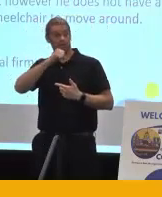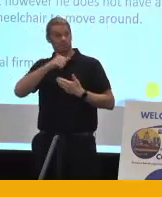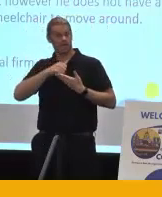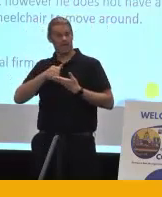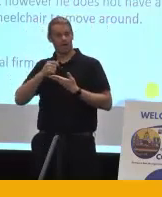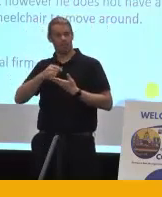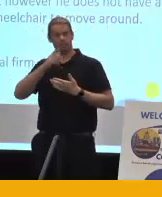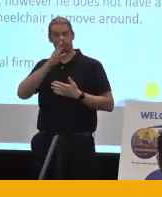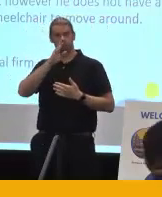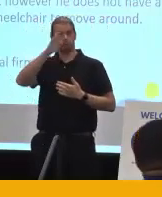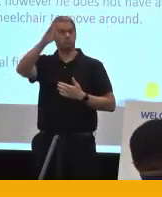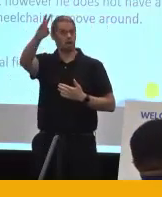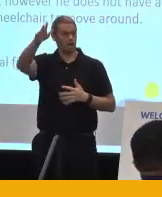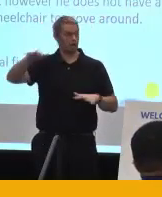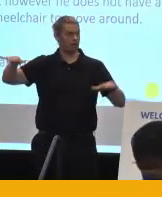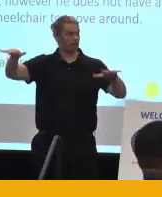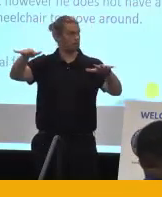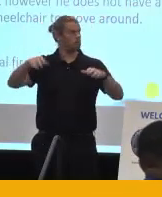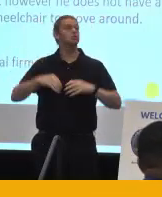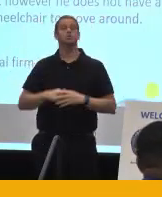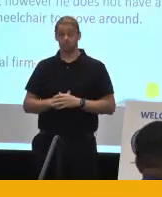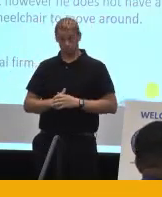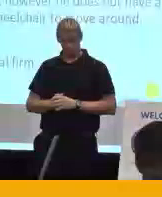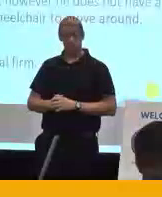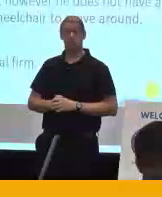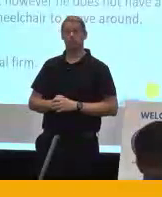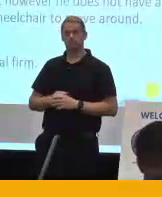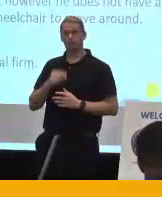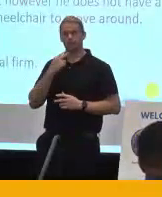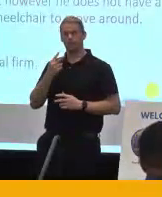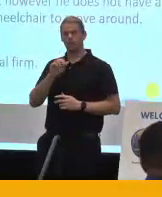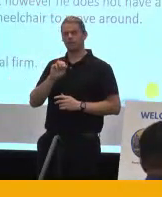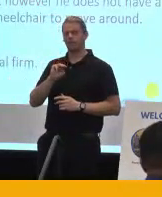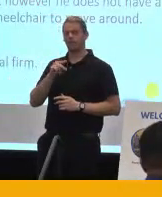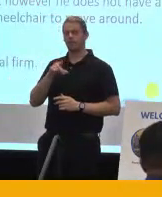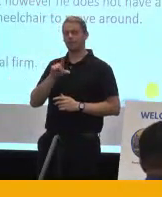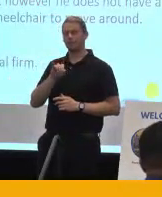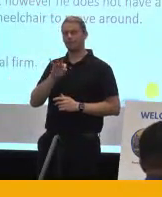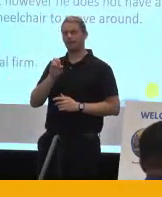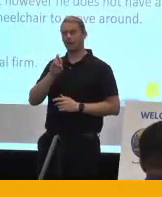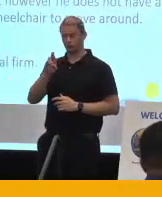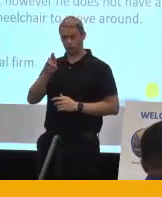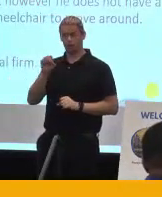Yep. So a voice amplifier, something that would help him project.